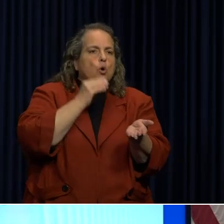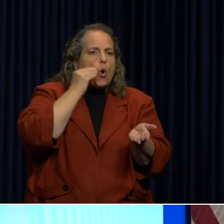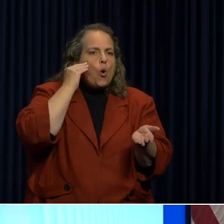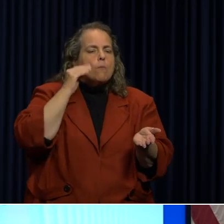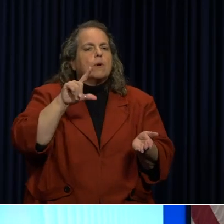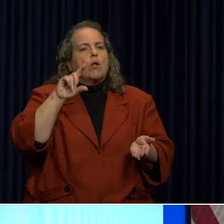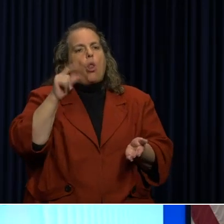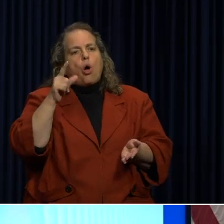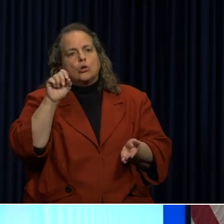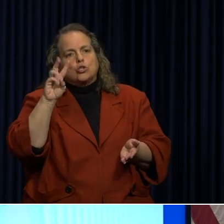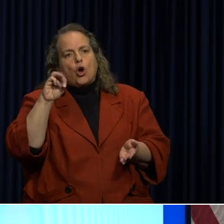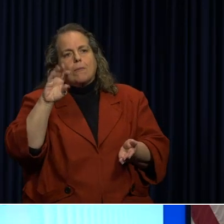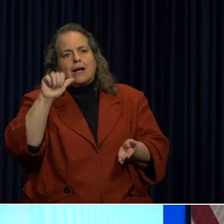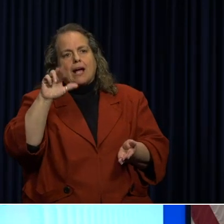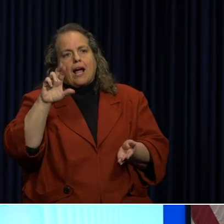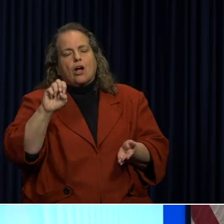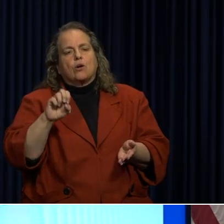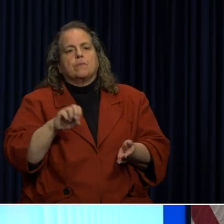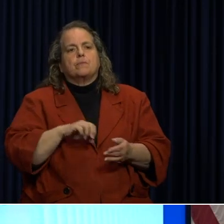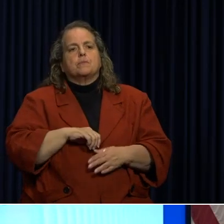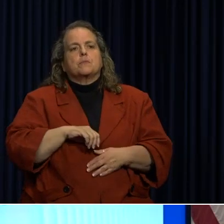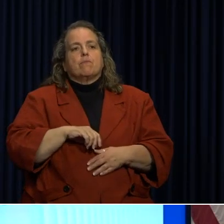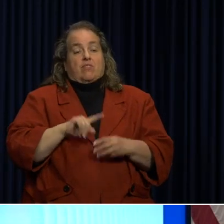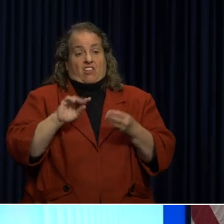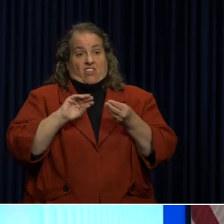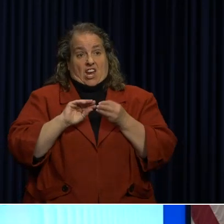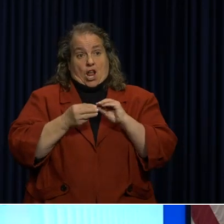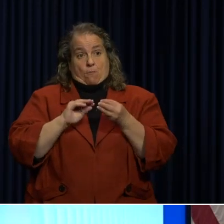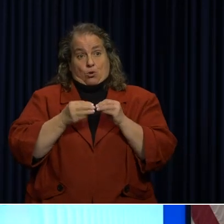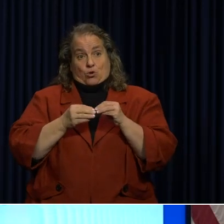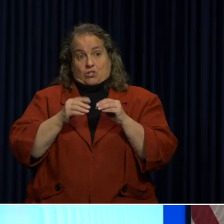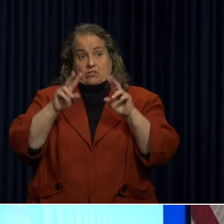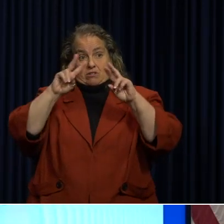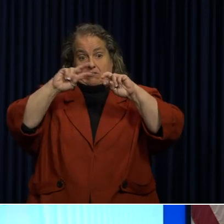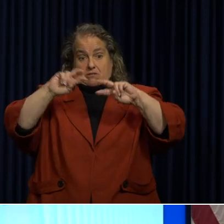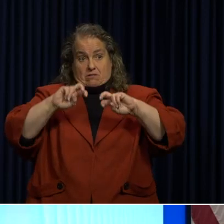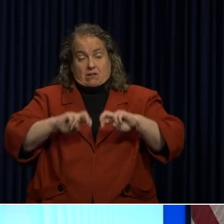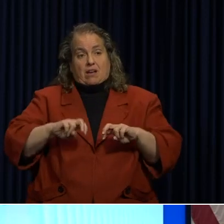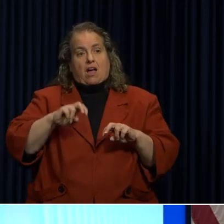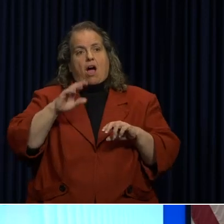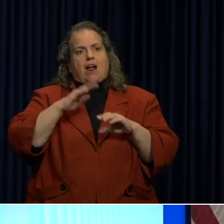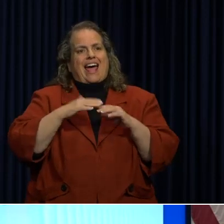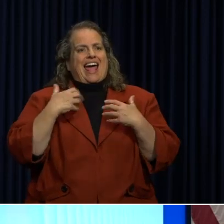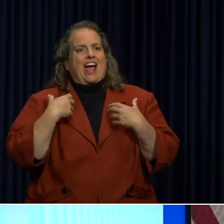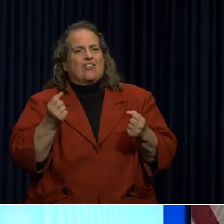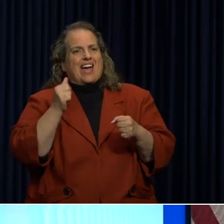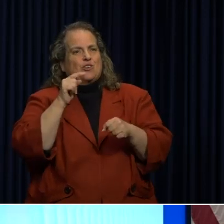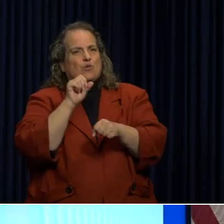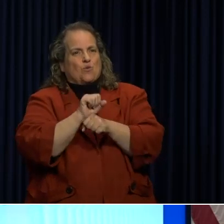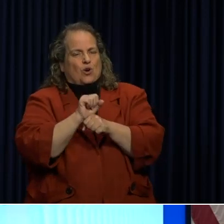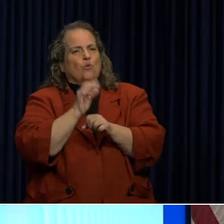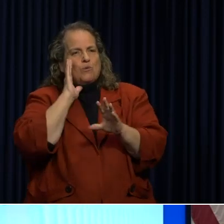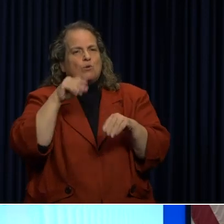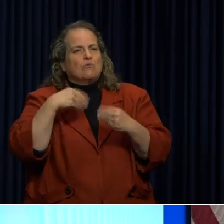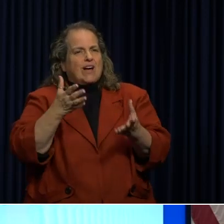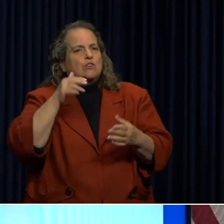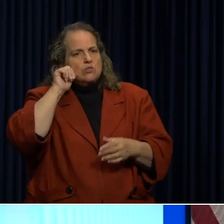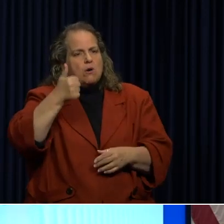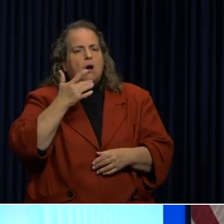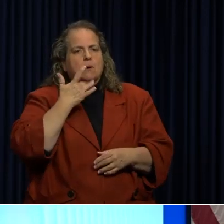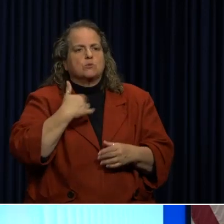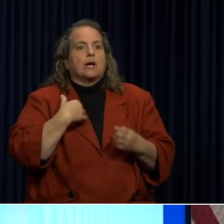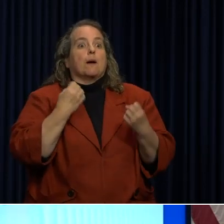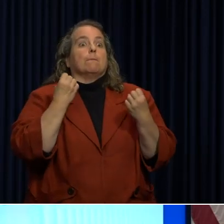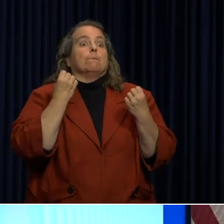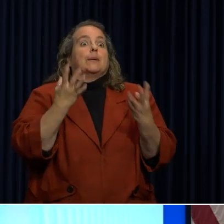metrics on the further metrics on the Healthy at Work, we're going to have to provide tomorrow because we got so many questions today on